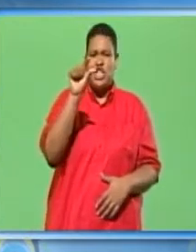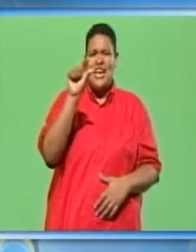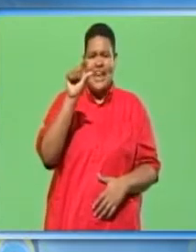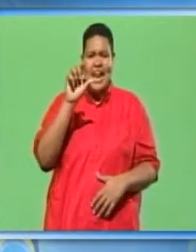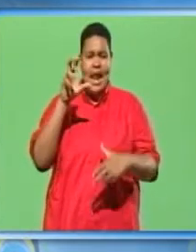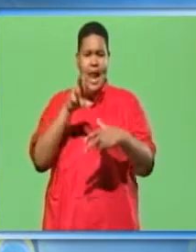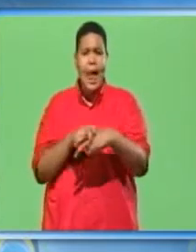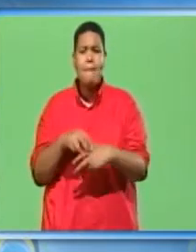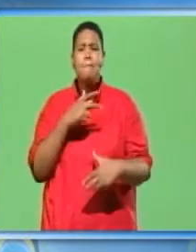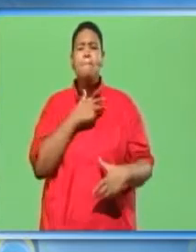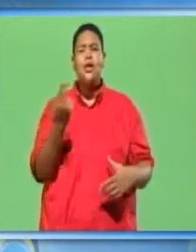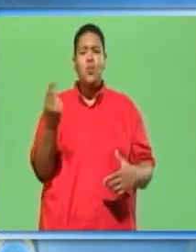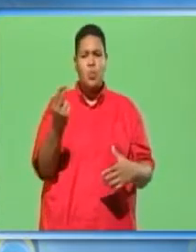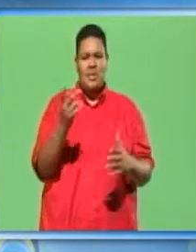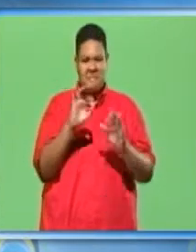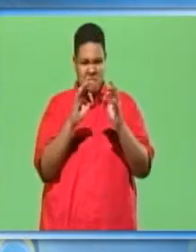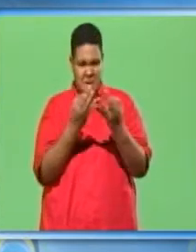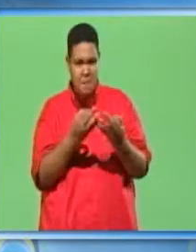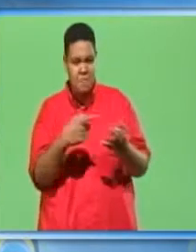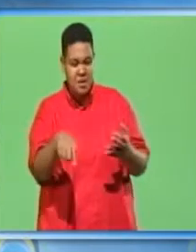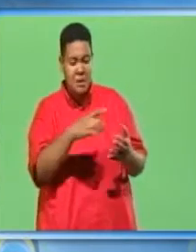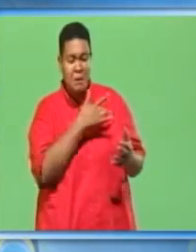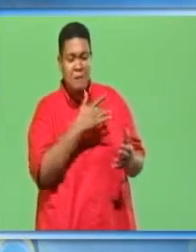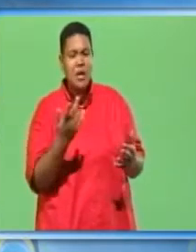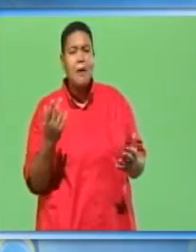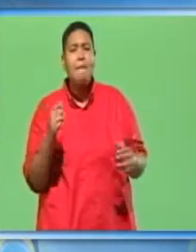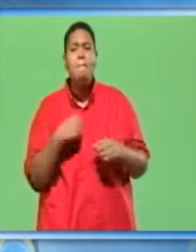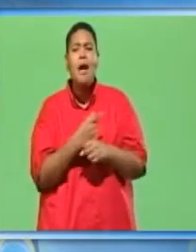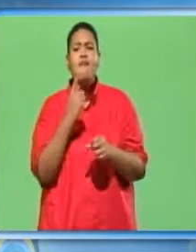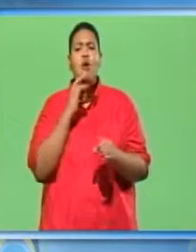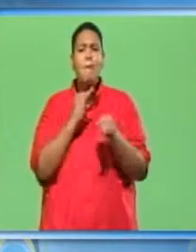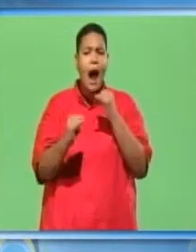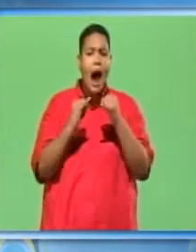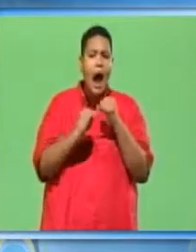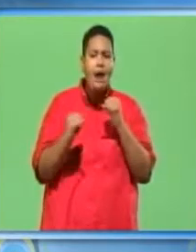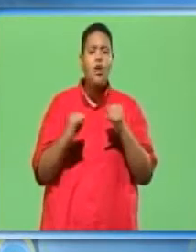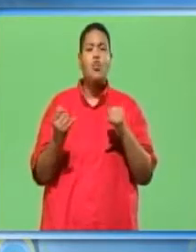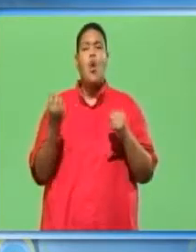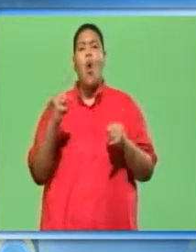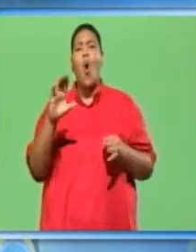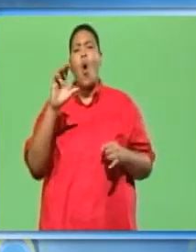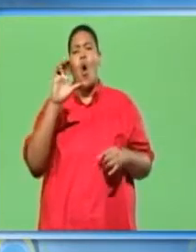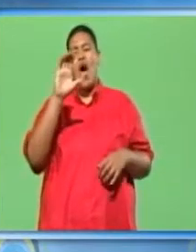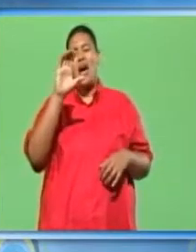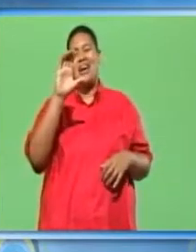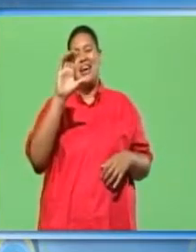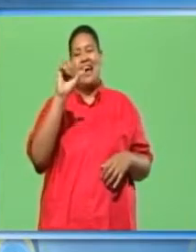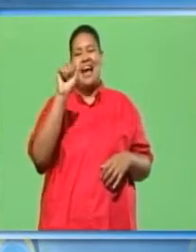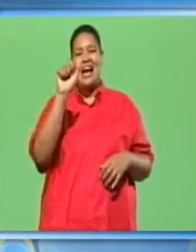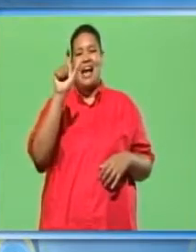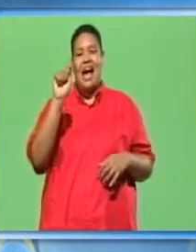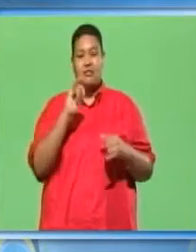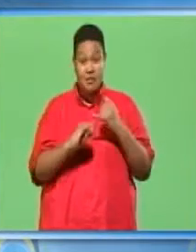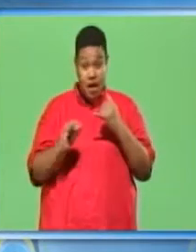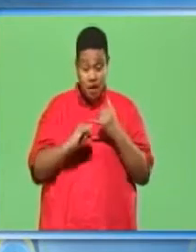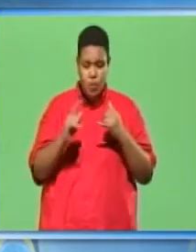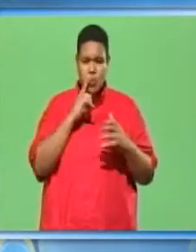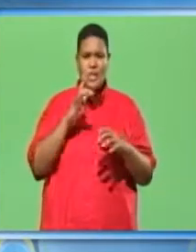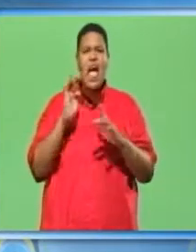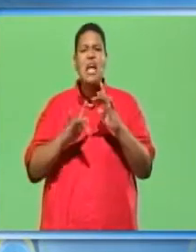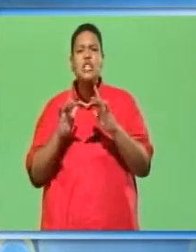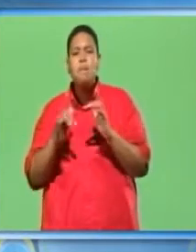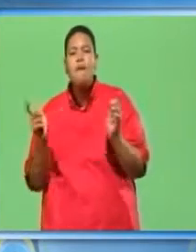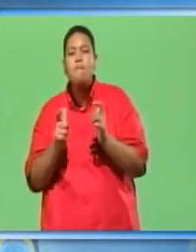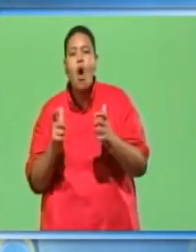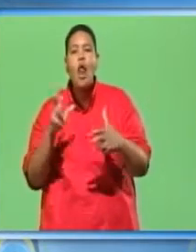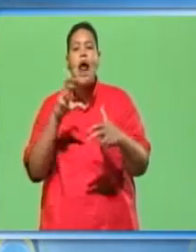in the clamp family. These are generally made of steel or cast iron, with the exception of some smaller clamps which may